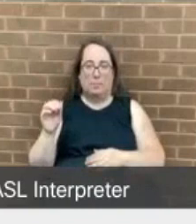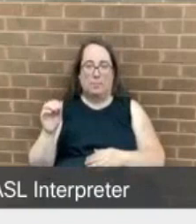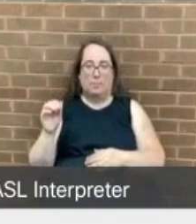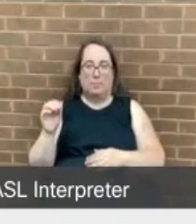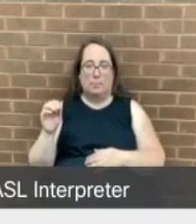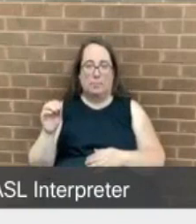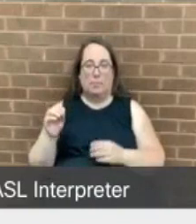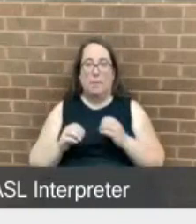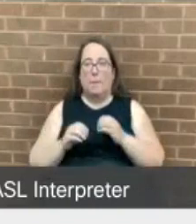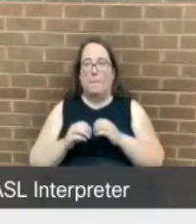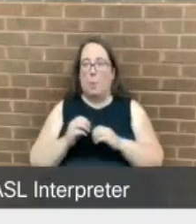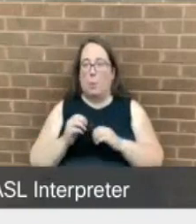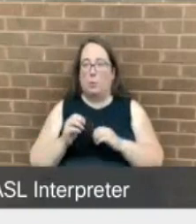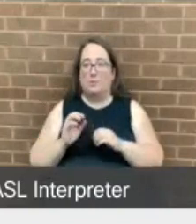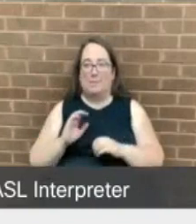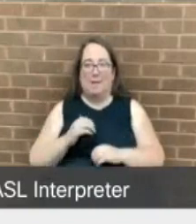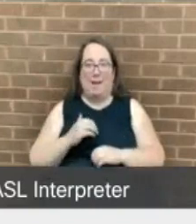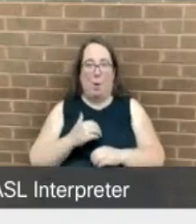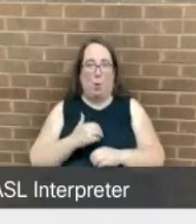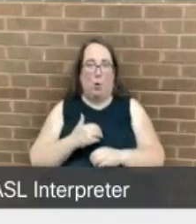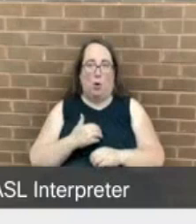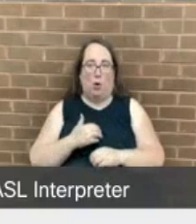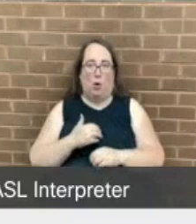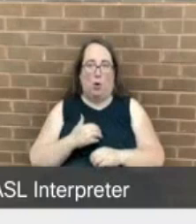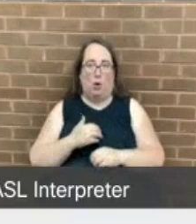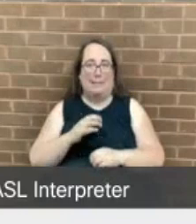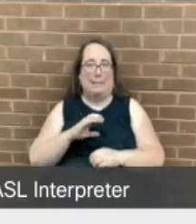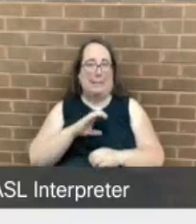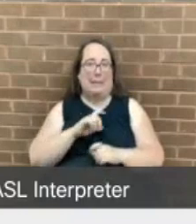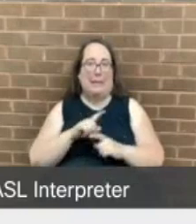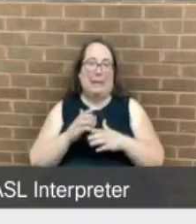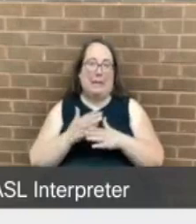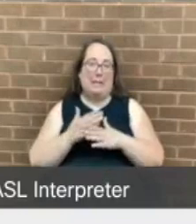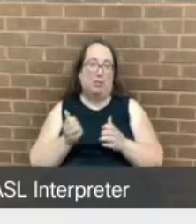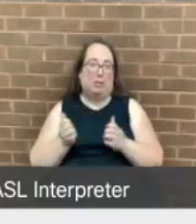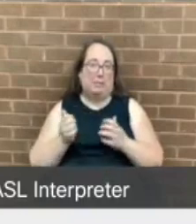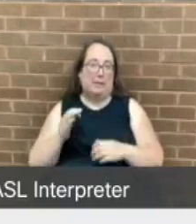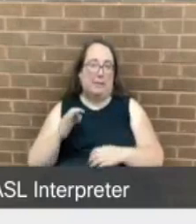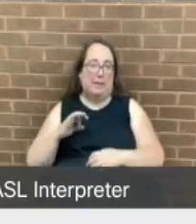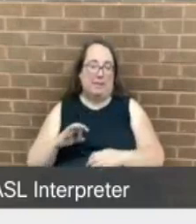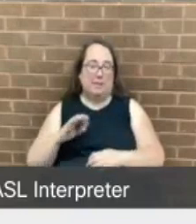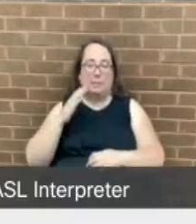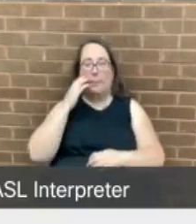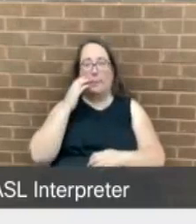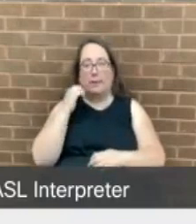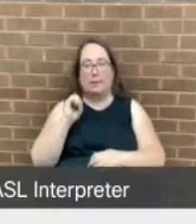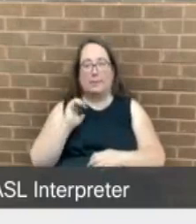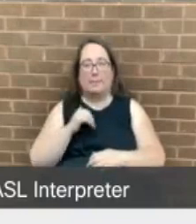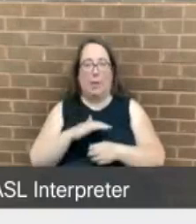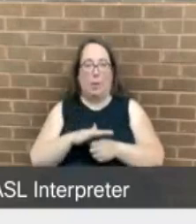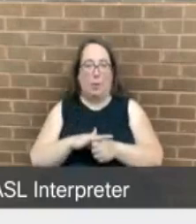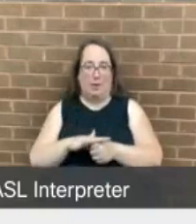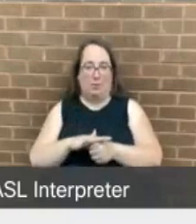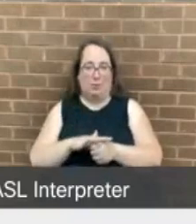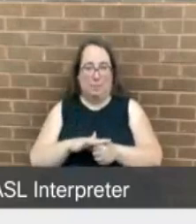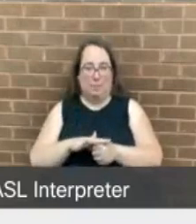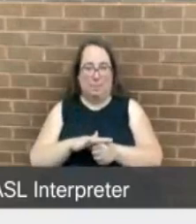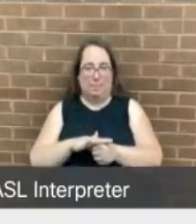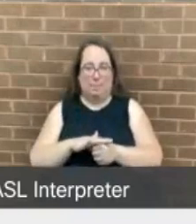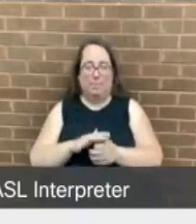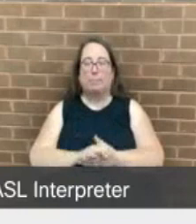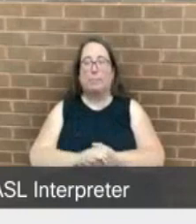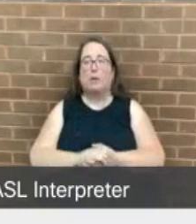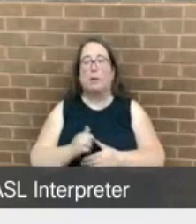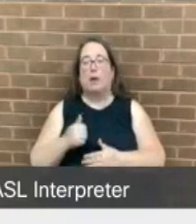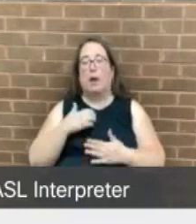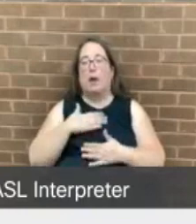most of our residents won't be able to necessarily share in as many of those benefits simply because of our location. And I appreciate the